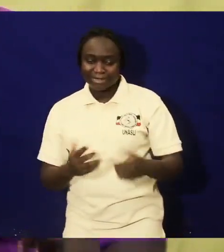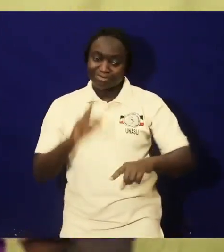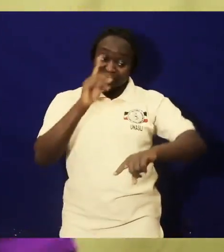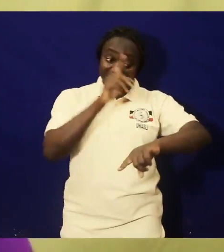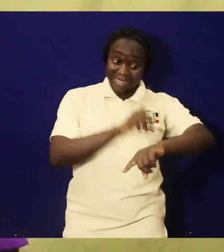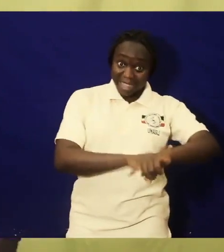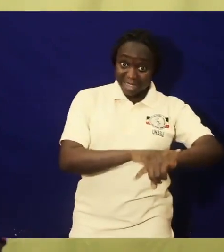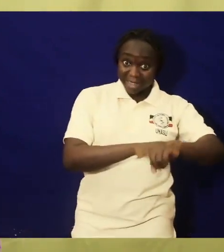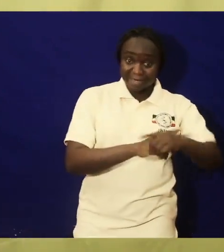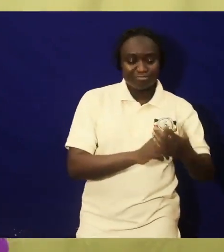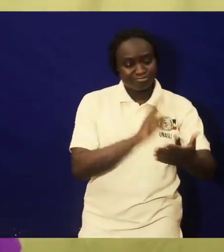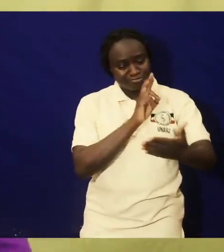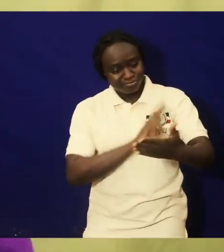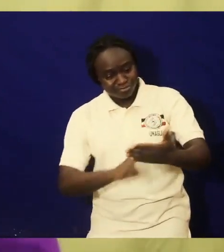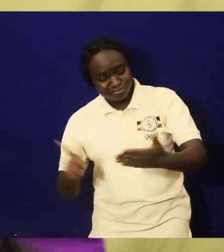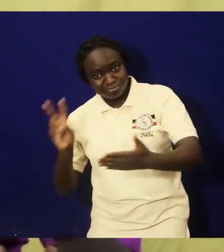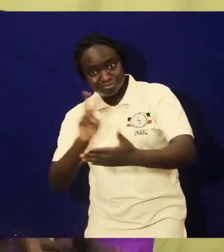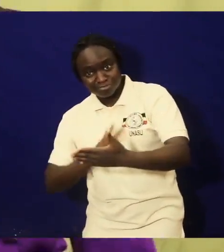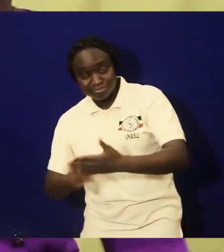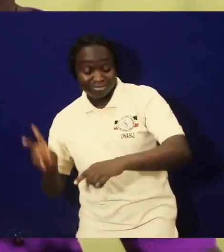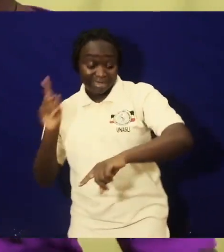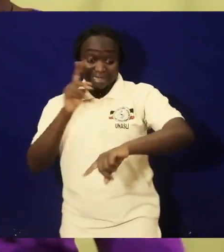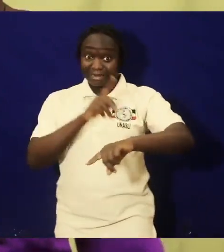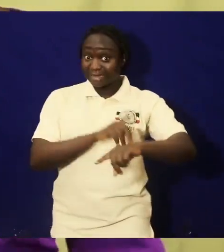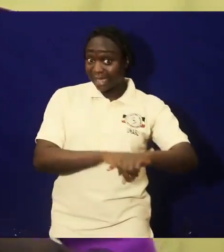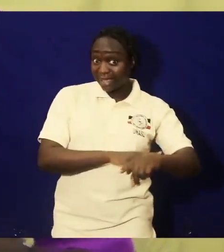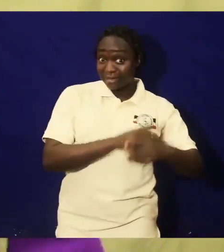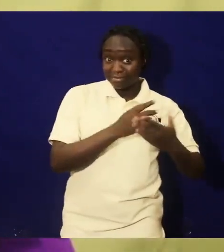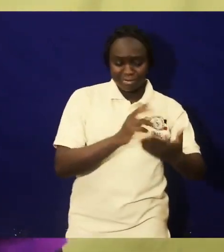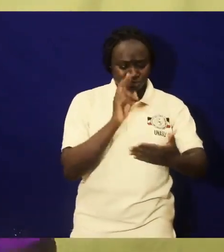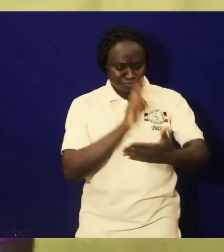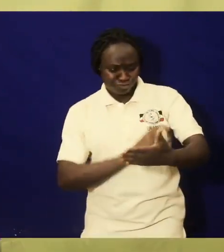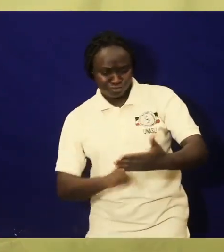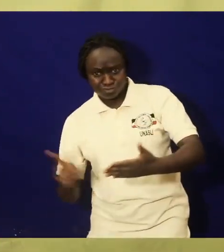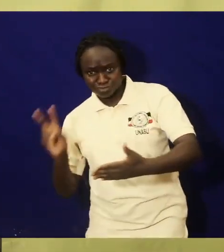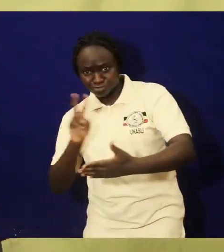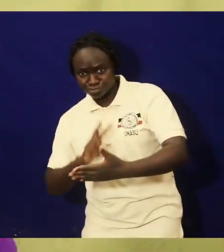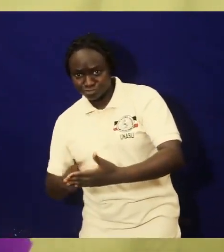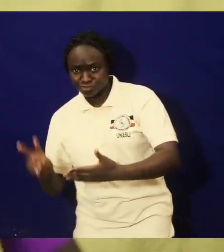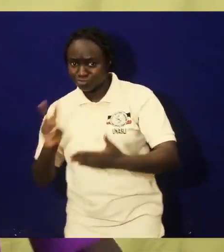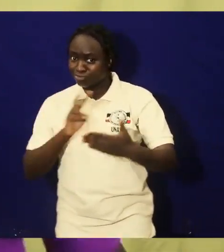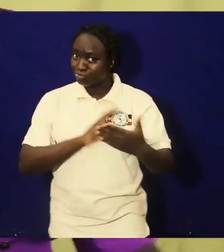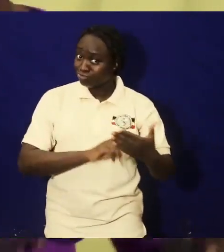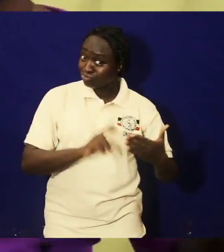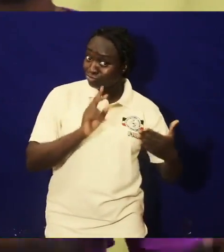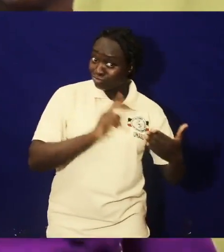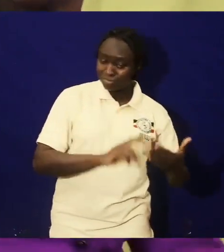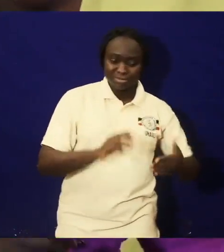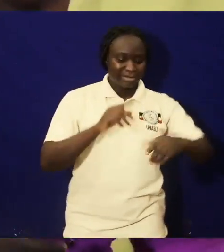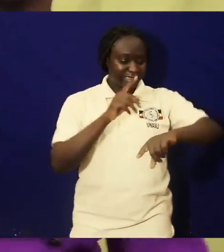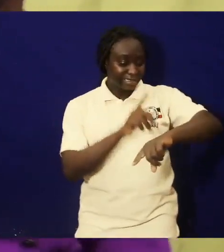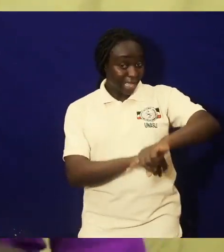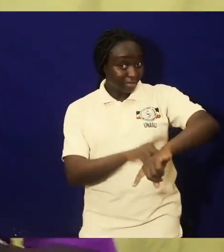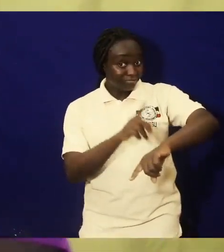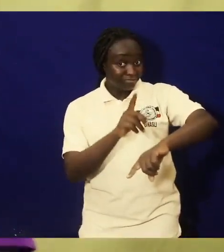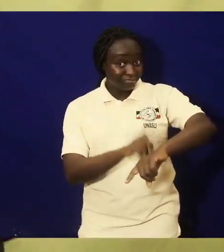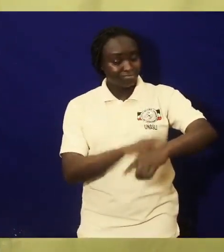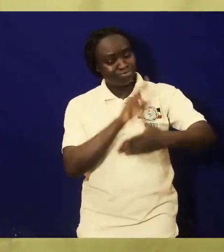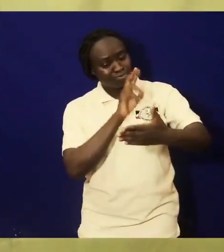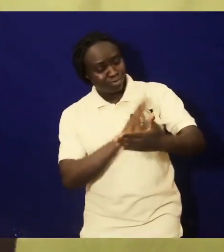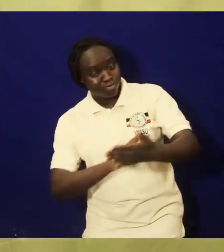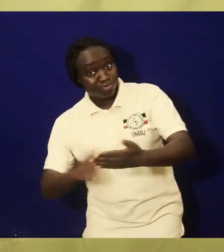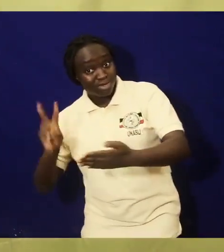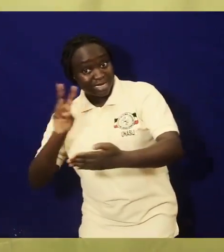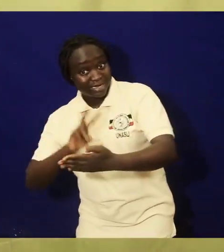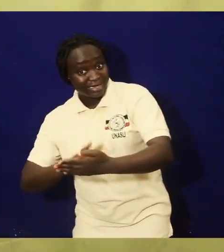It's time for reading. It's time for reading. It's time for reading.